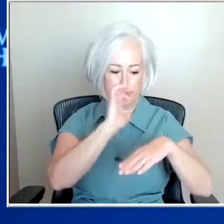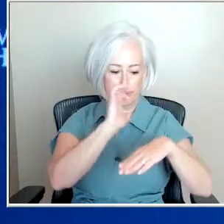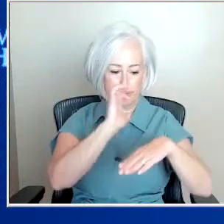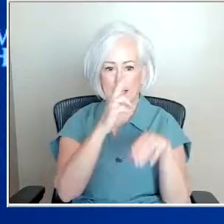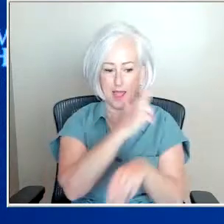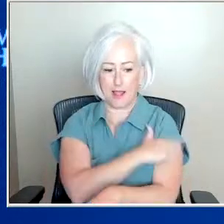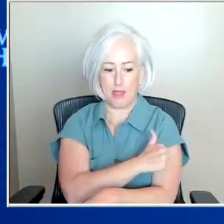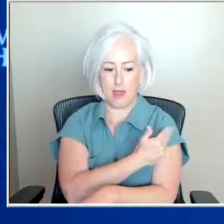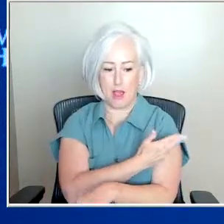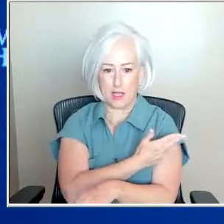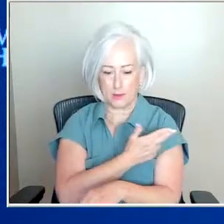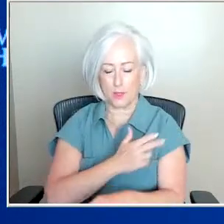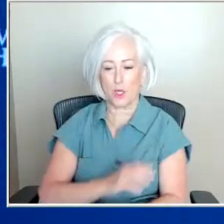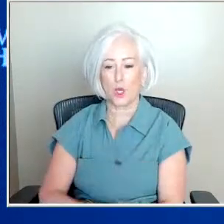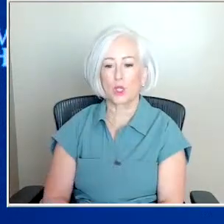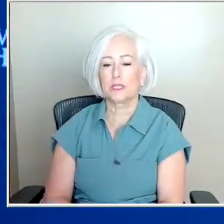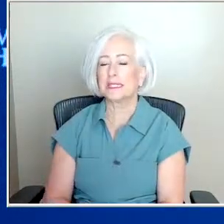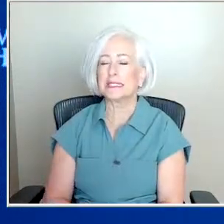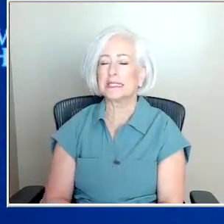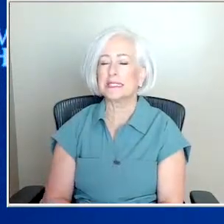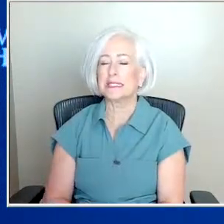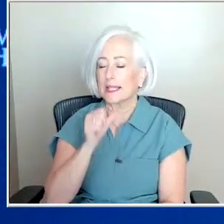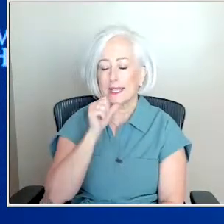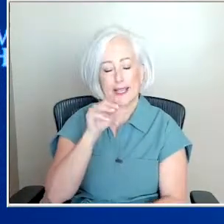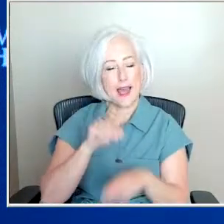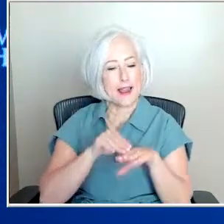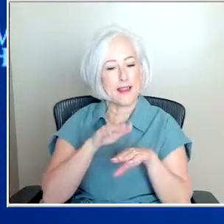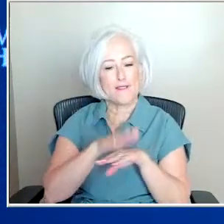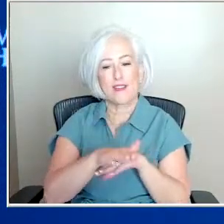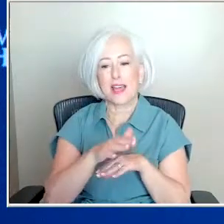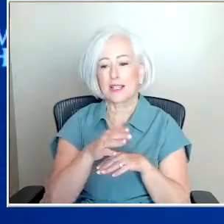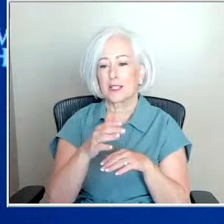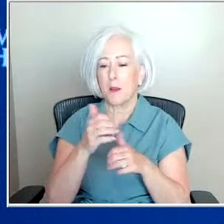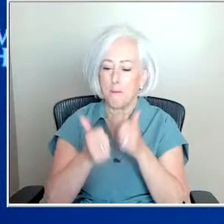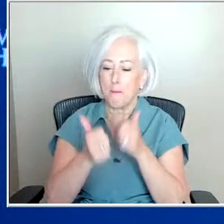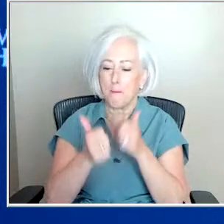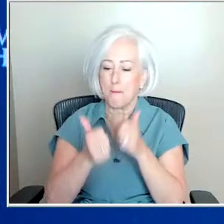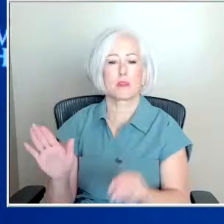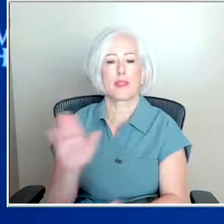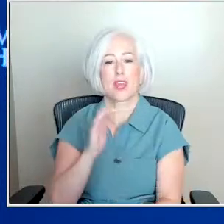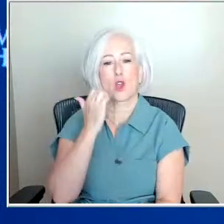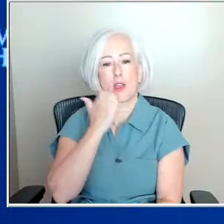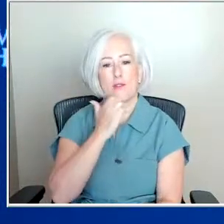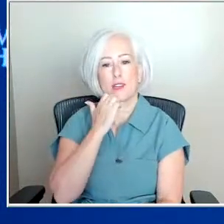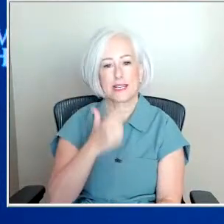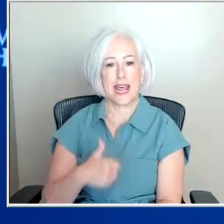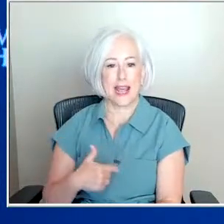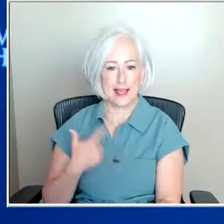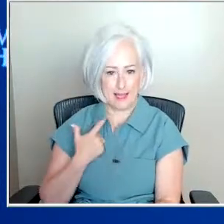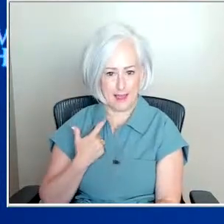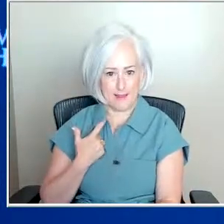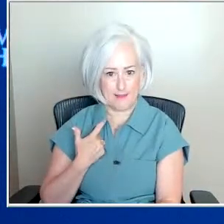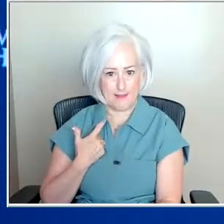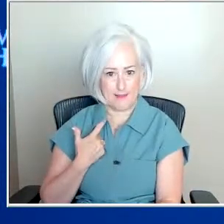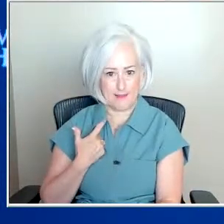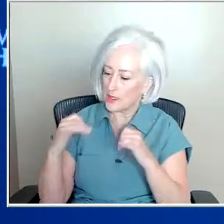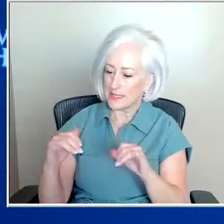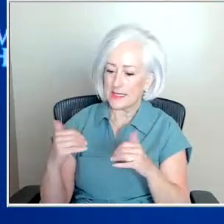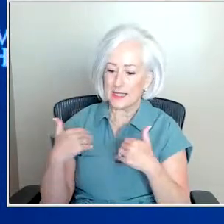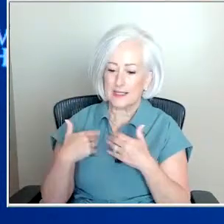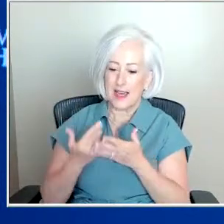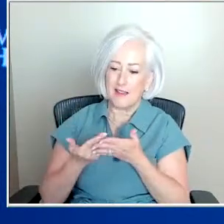not going to affect most people's day-to-day lives. We know that there still are stockpiles of vaccines for those that want it,